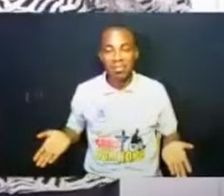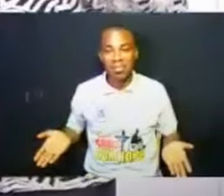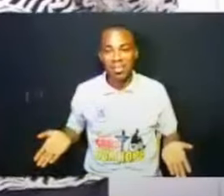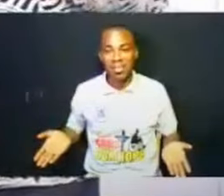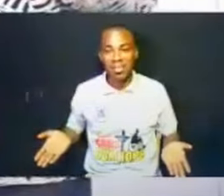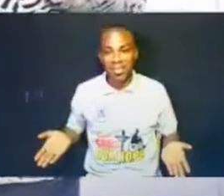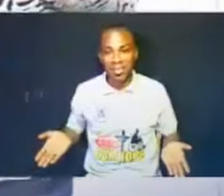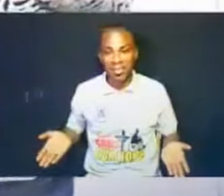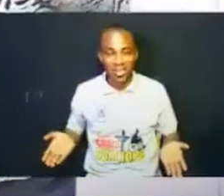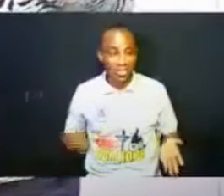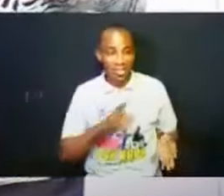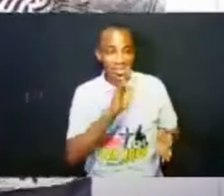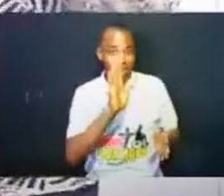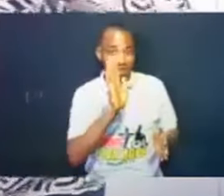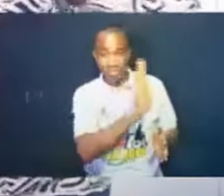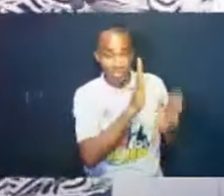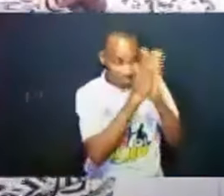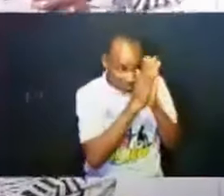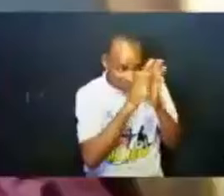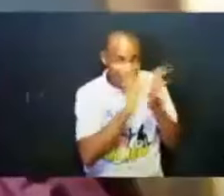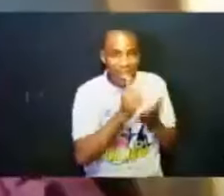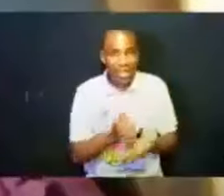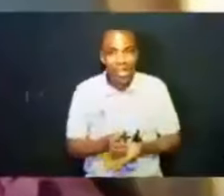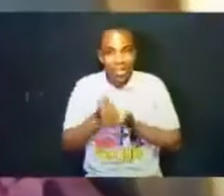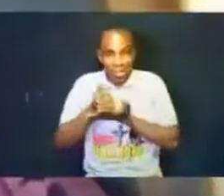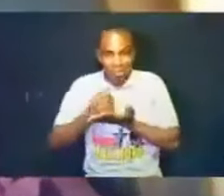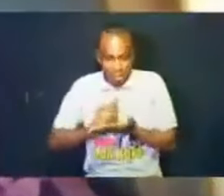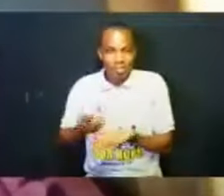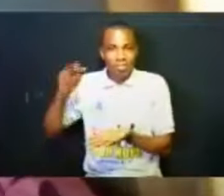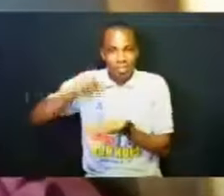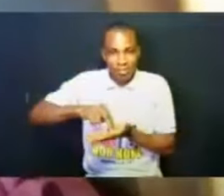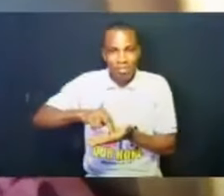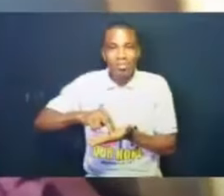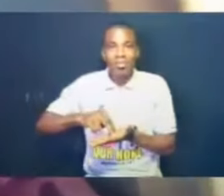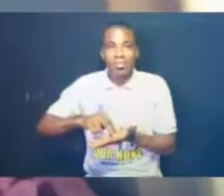It is a prayer that has brought me this. The